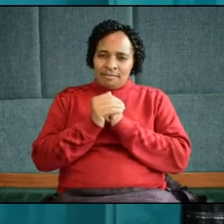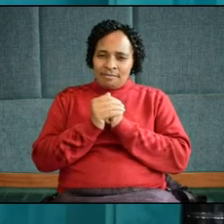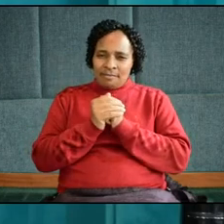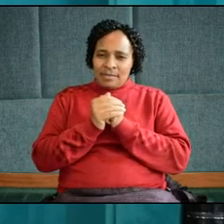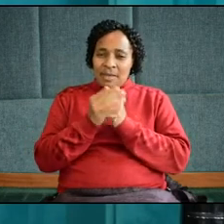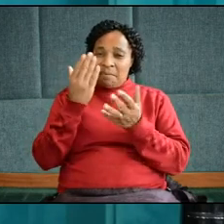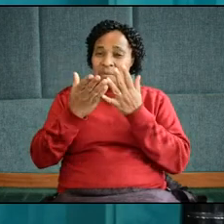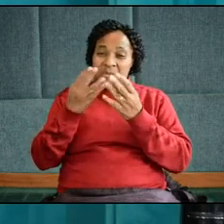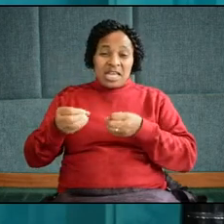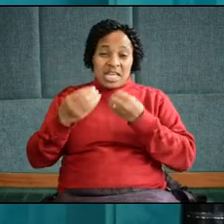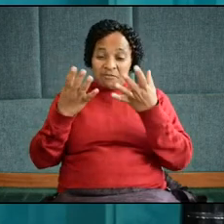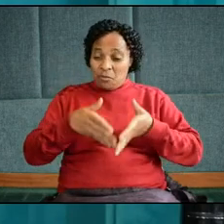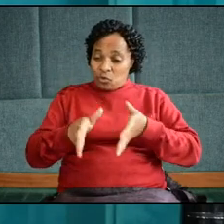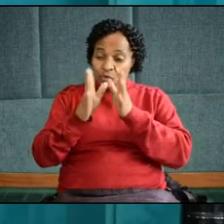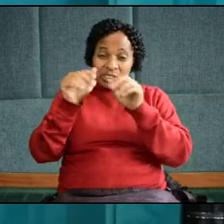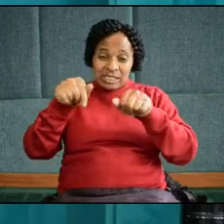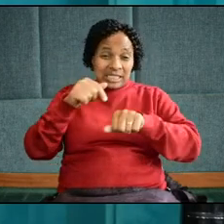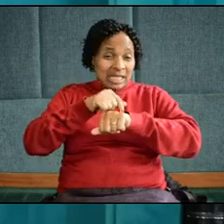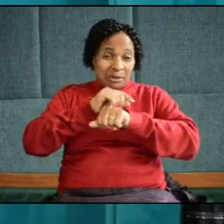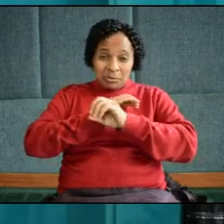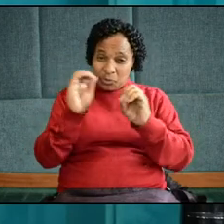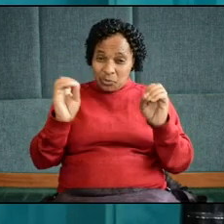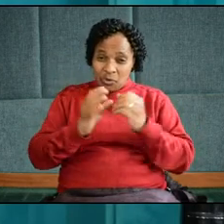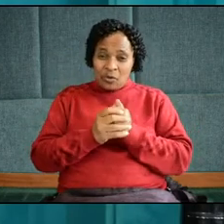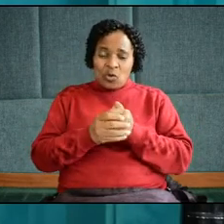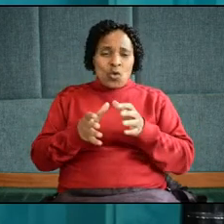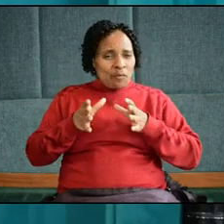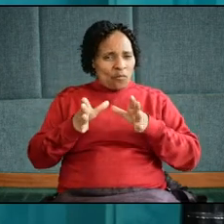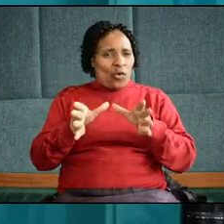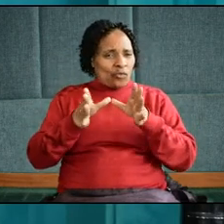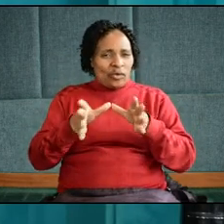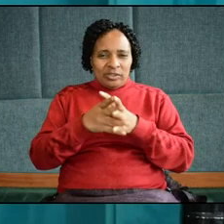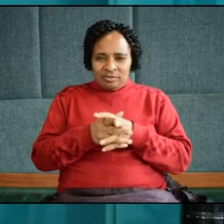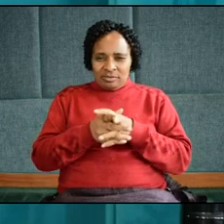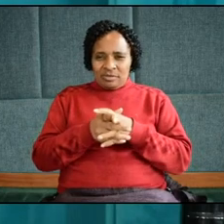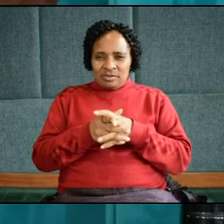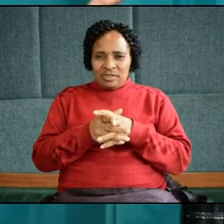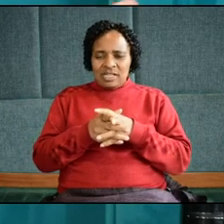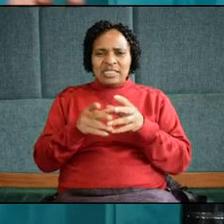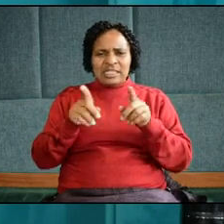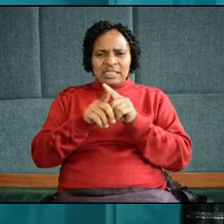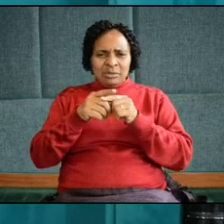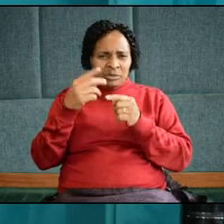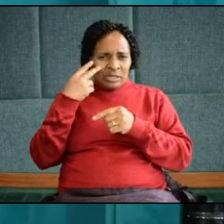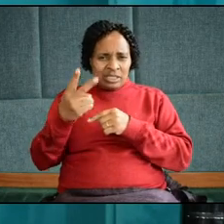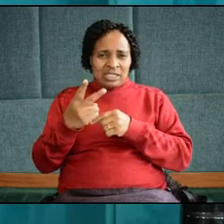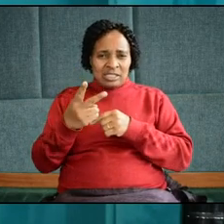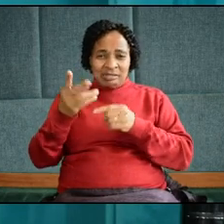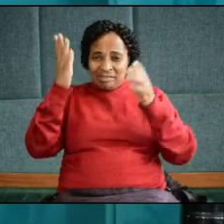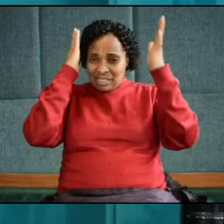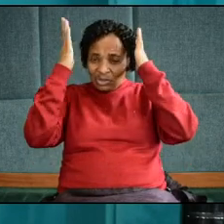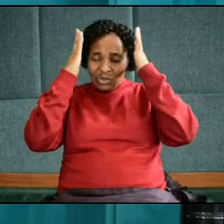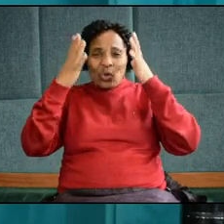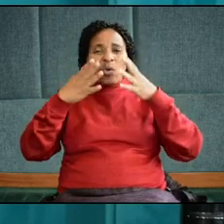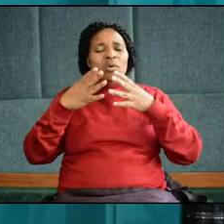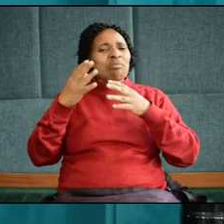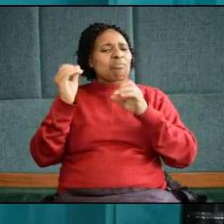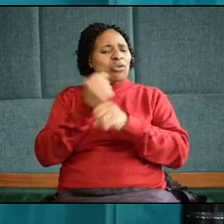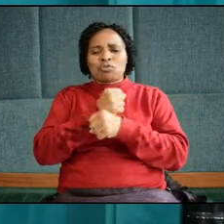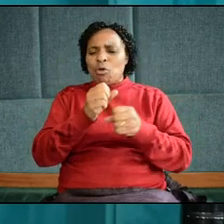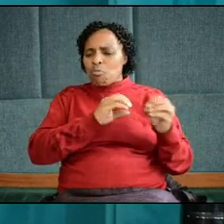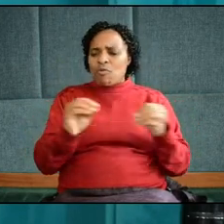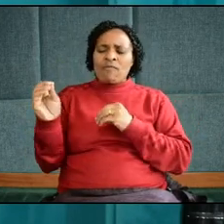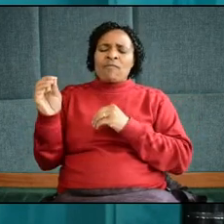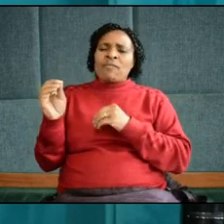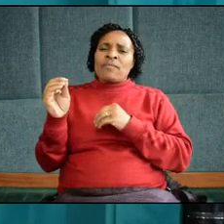maybe give us that opportunity at that time, yeah. but we try to force it. And as you've seen, the donkey didn't go. The donkey didn't move.